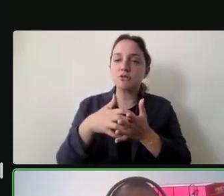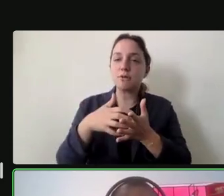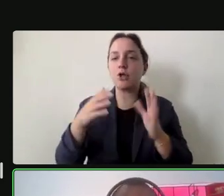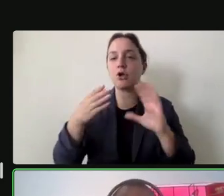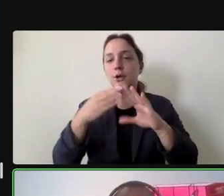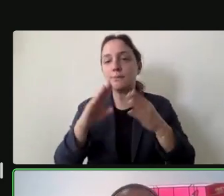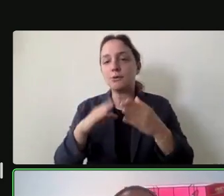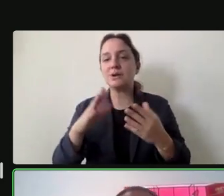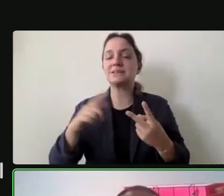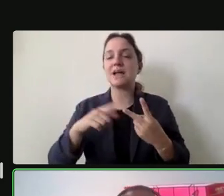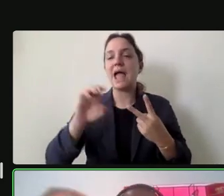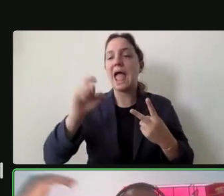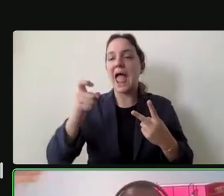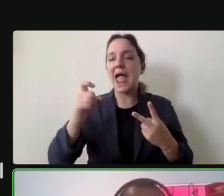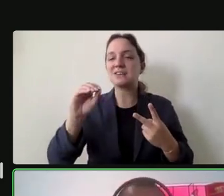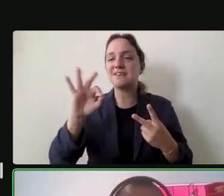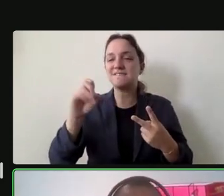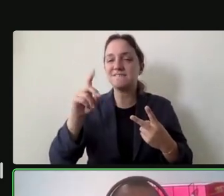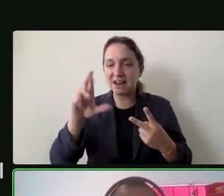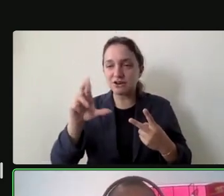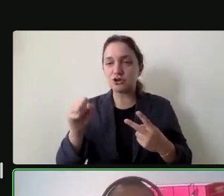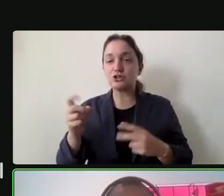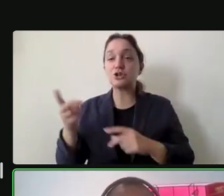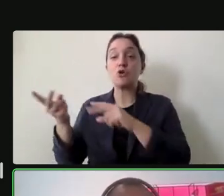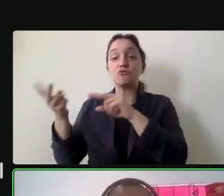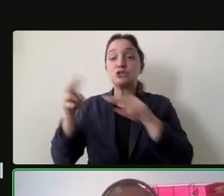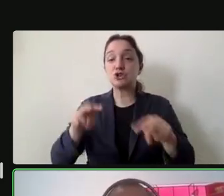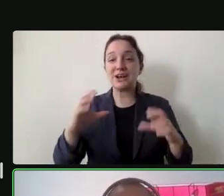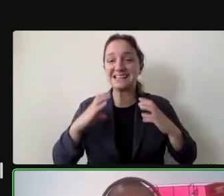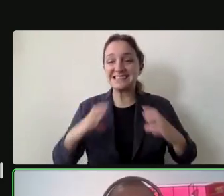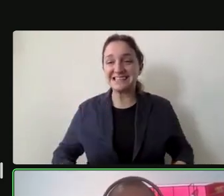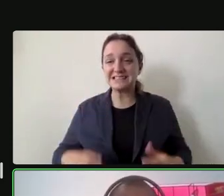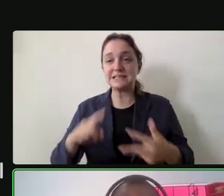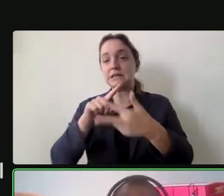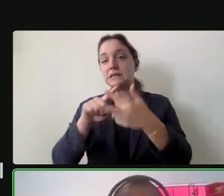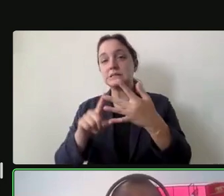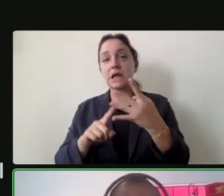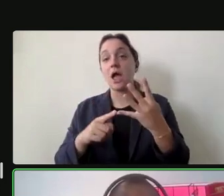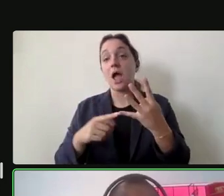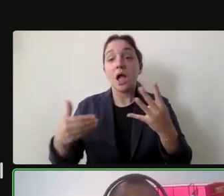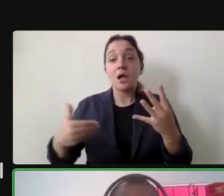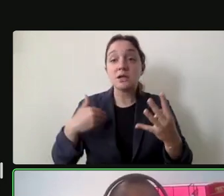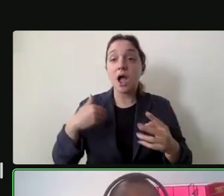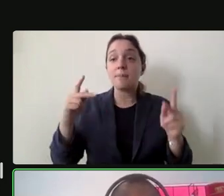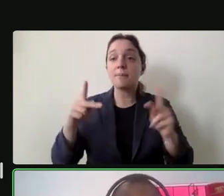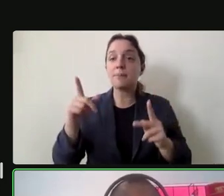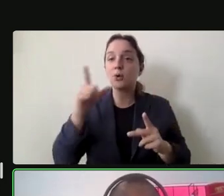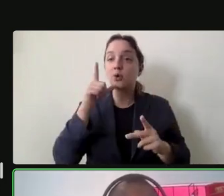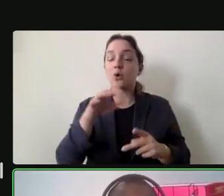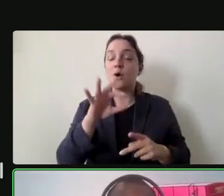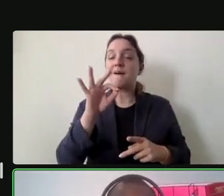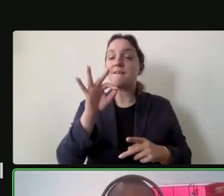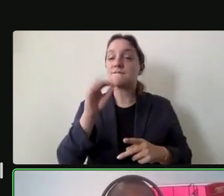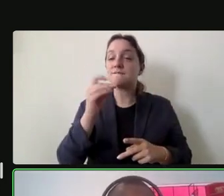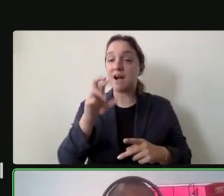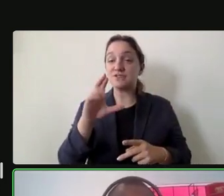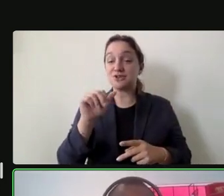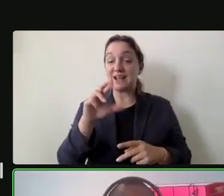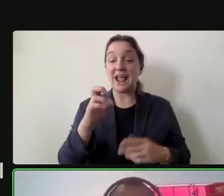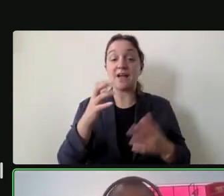returning citizens, vulnerable people who, young people who aged out of foster care and are likely to become